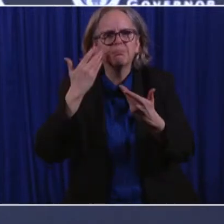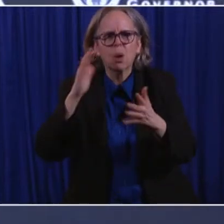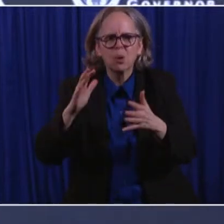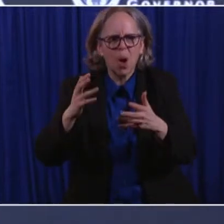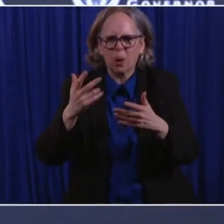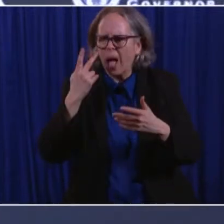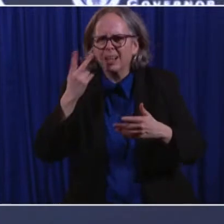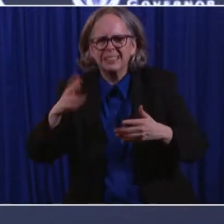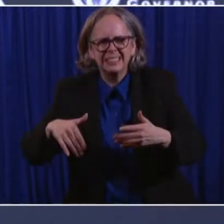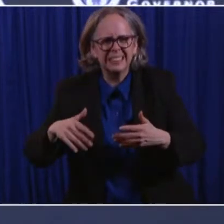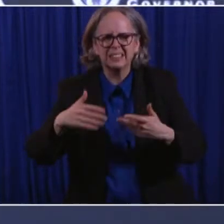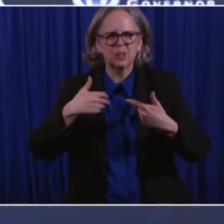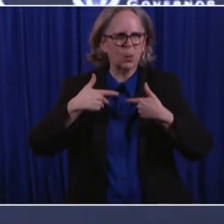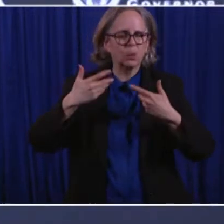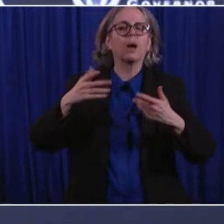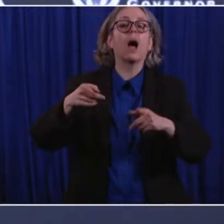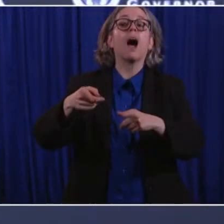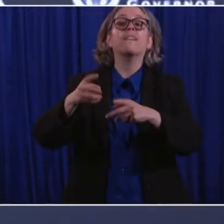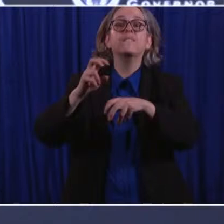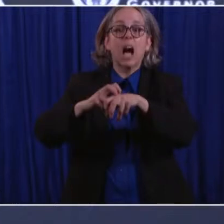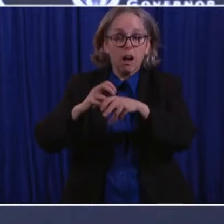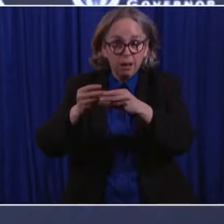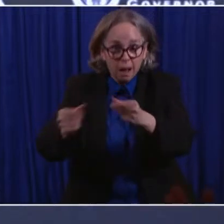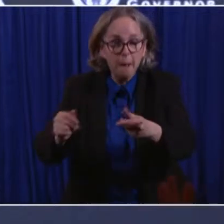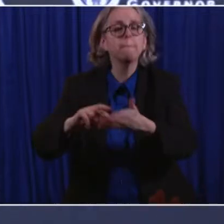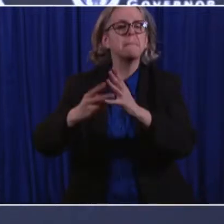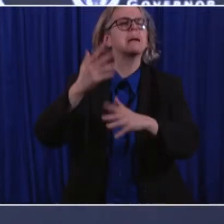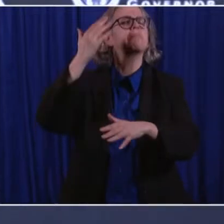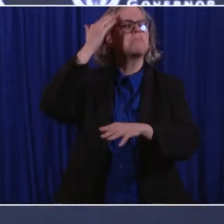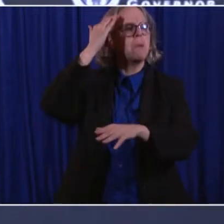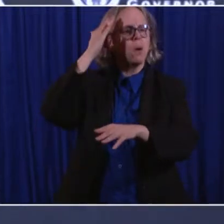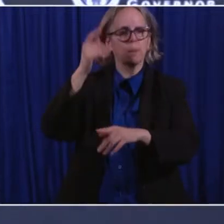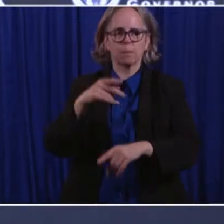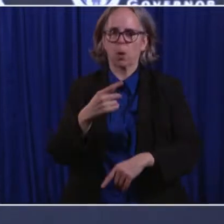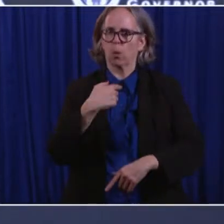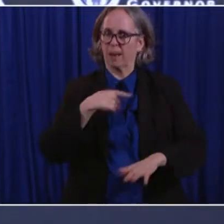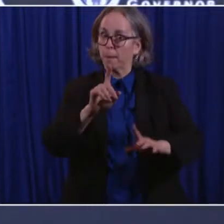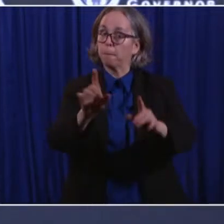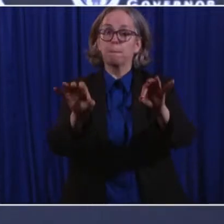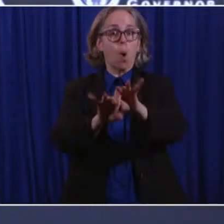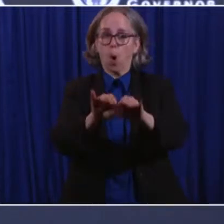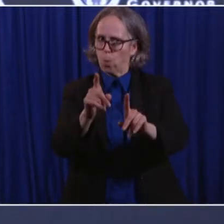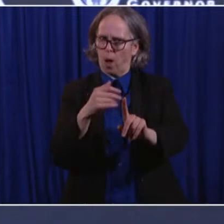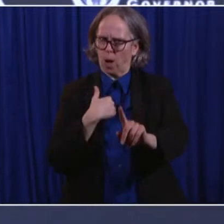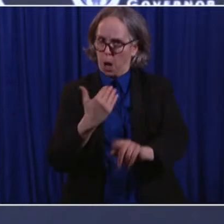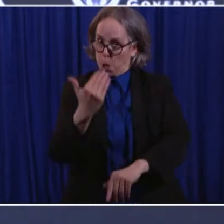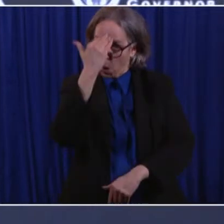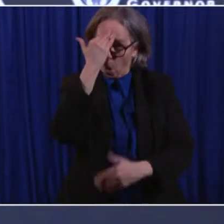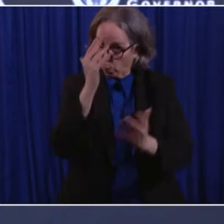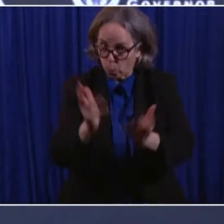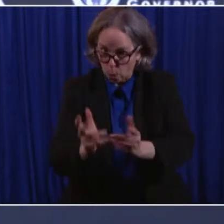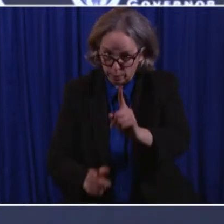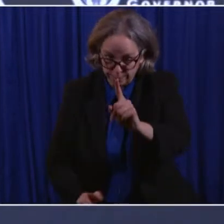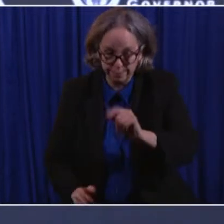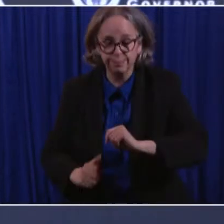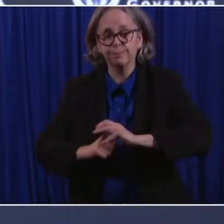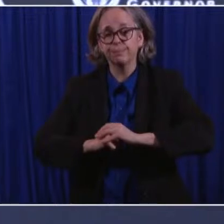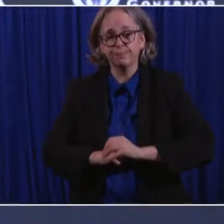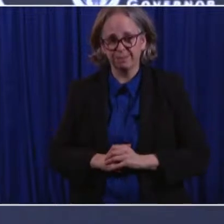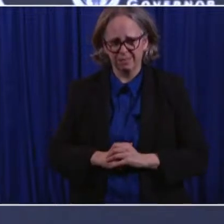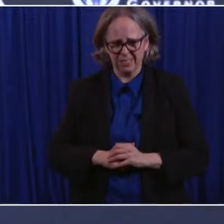But what we do know is everybody who gets vaccinated in the state of Ohio